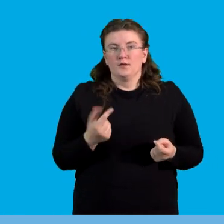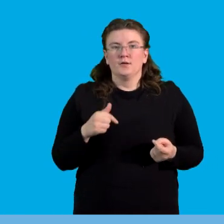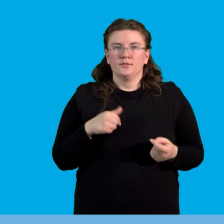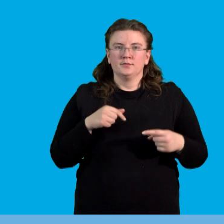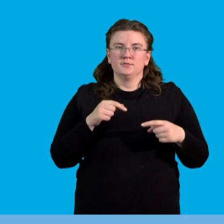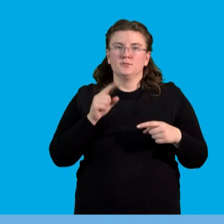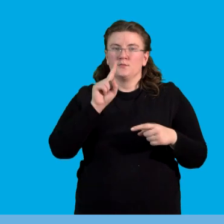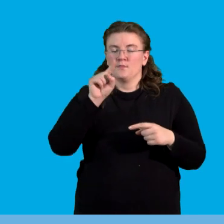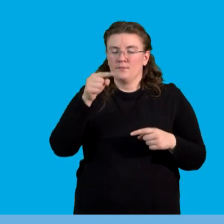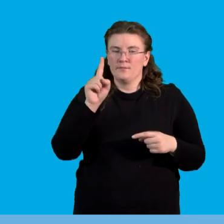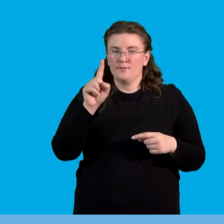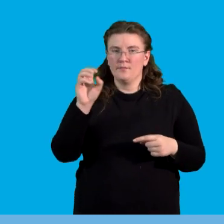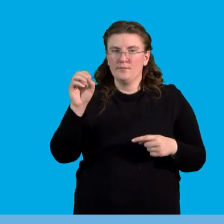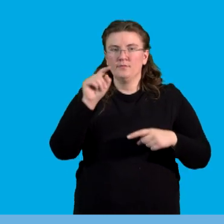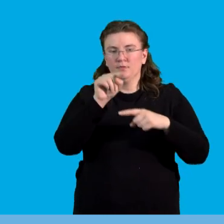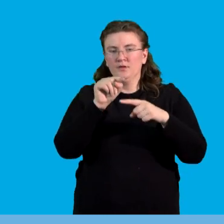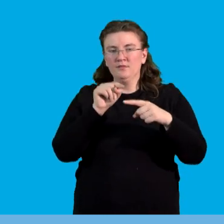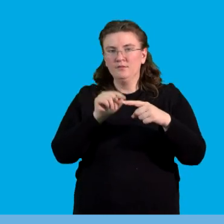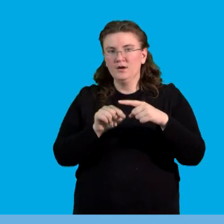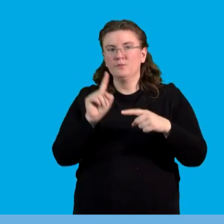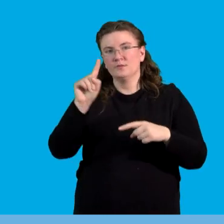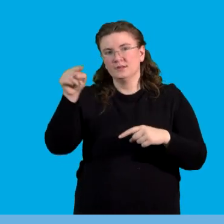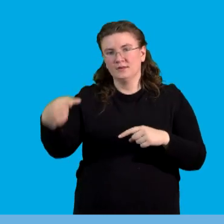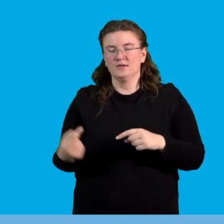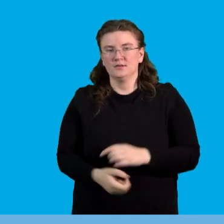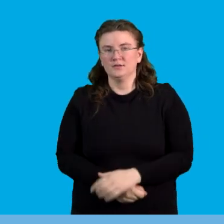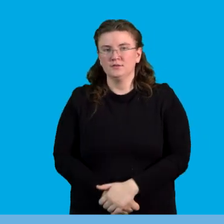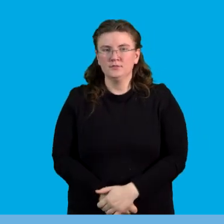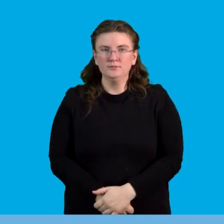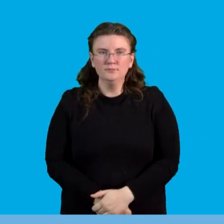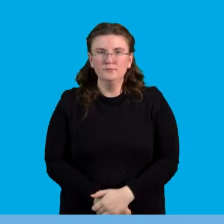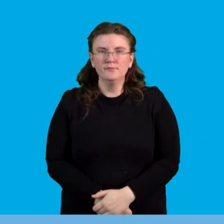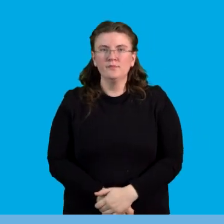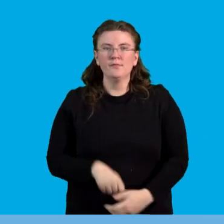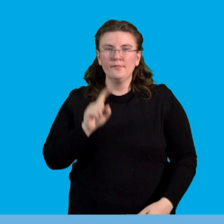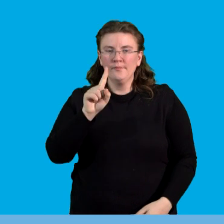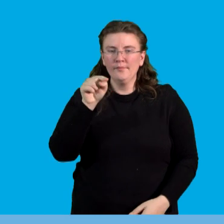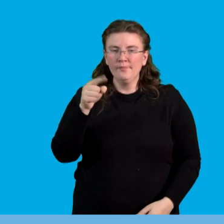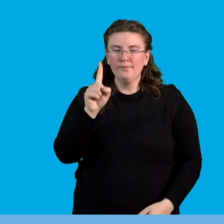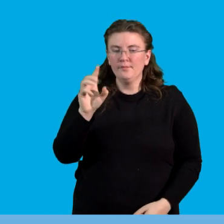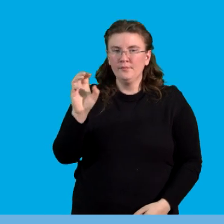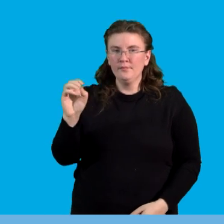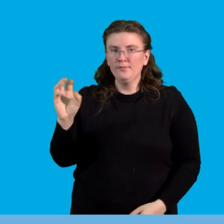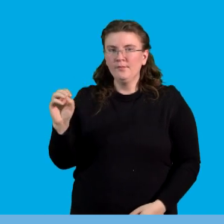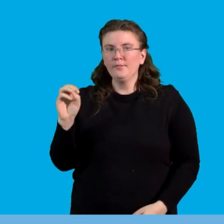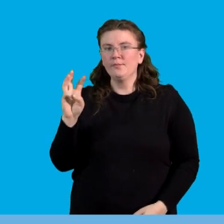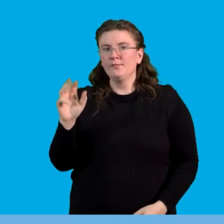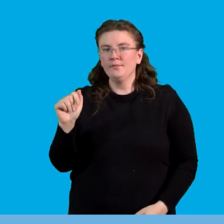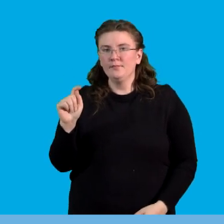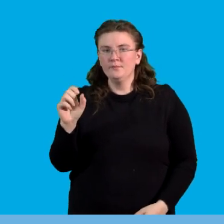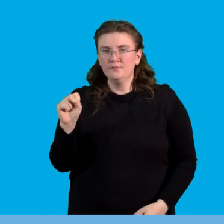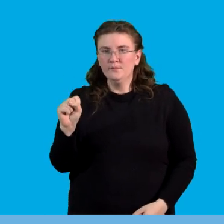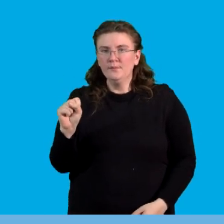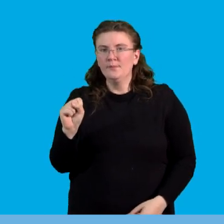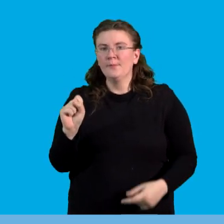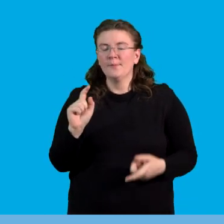going to be now dividing that 1,100 by 1,000. So 1,100